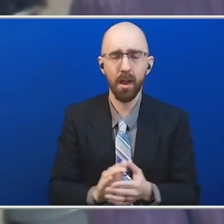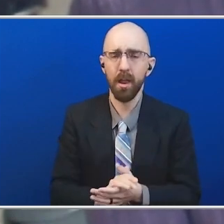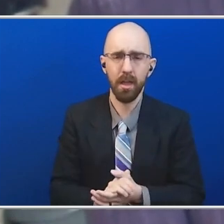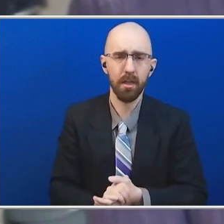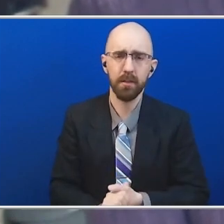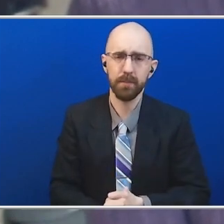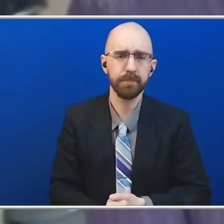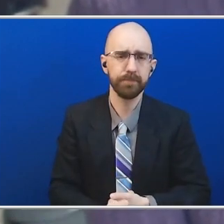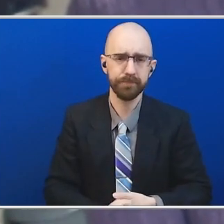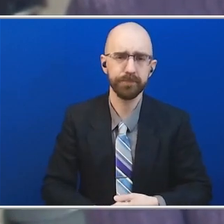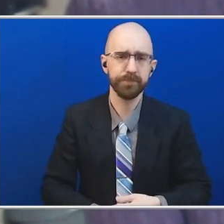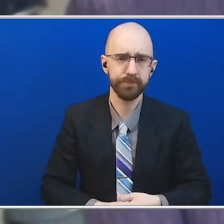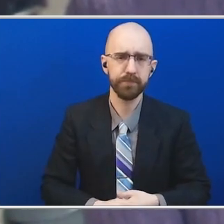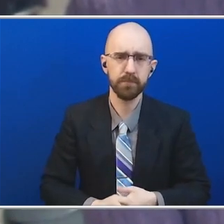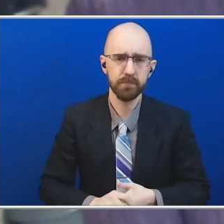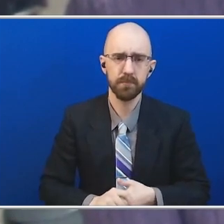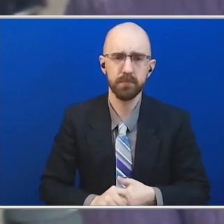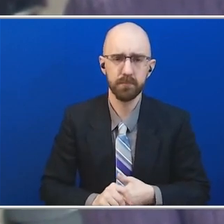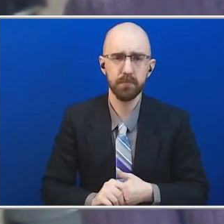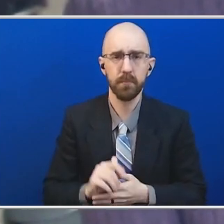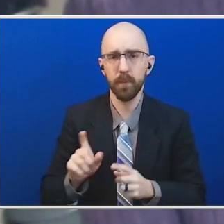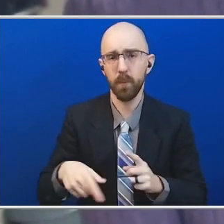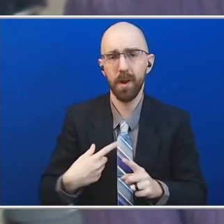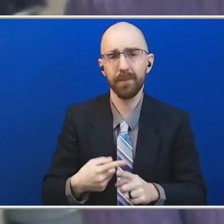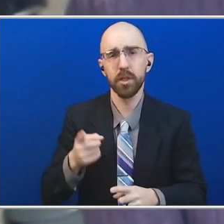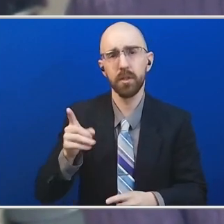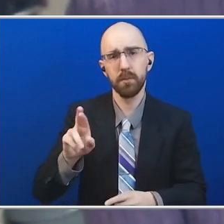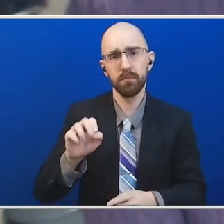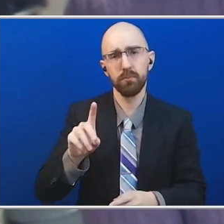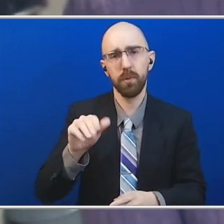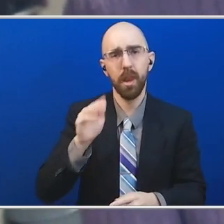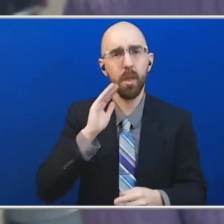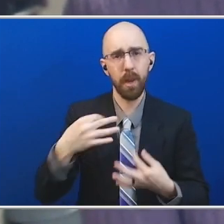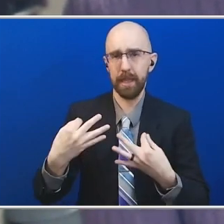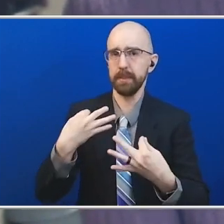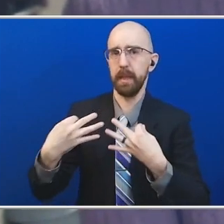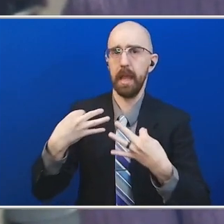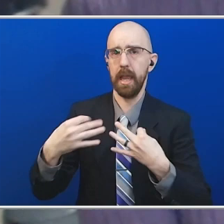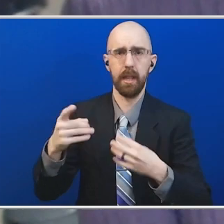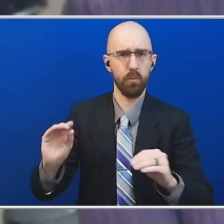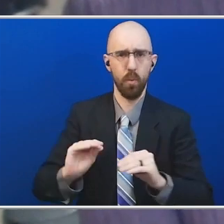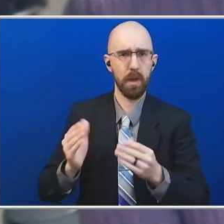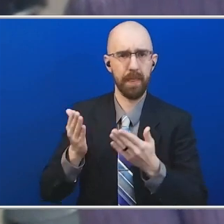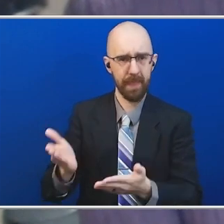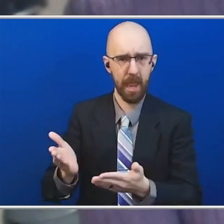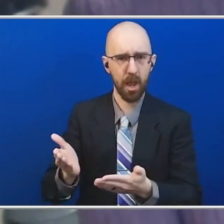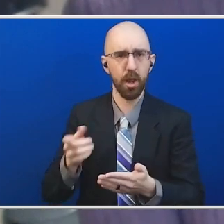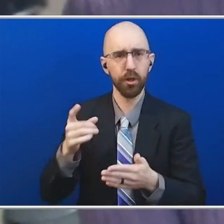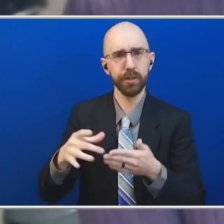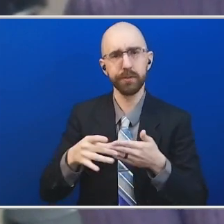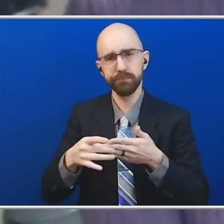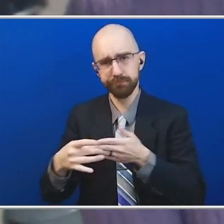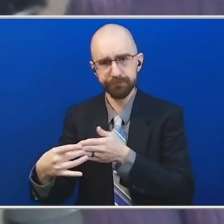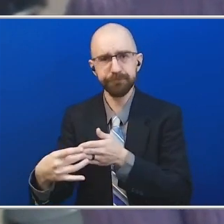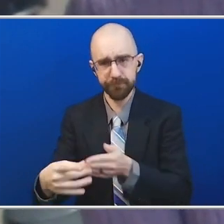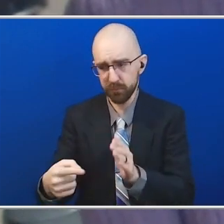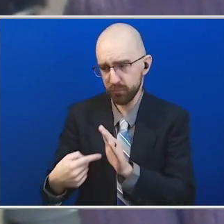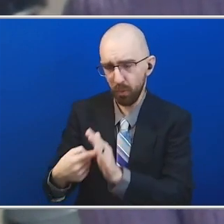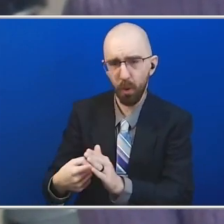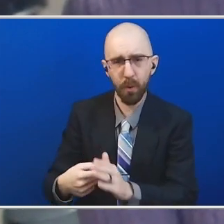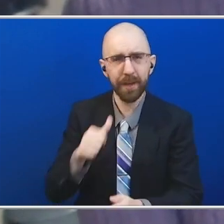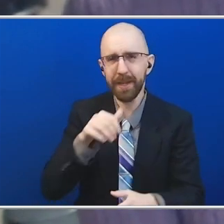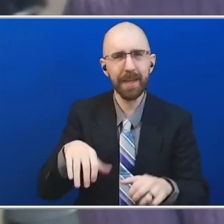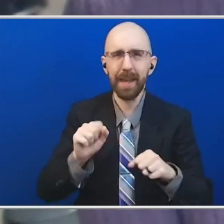when Brenda would explain to me that there was nobody there and she'd take me around, show me, it didn't take too